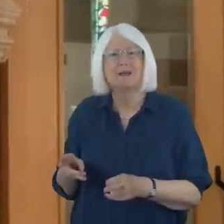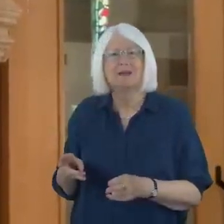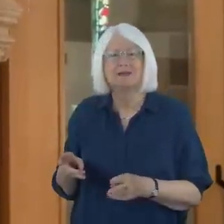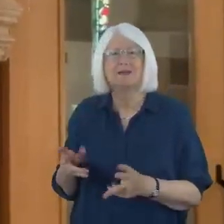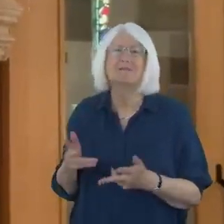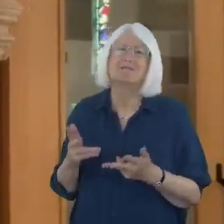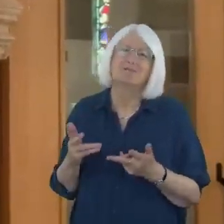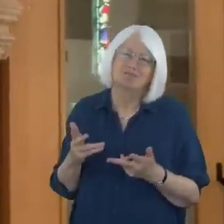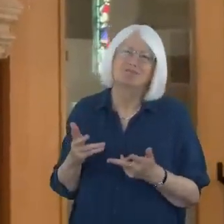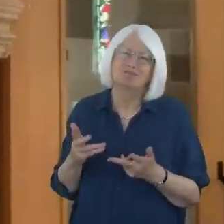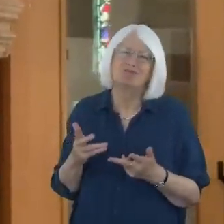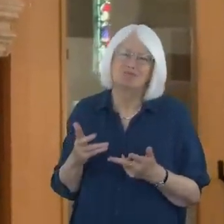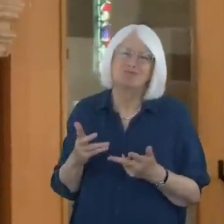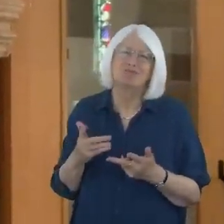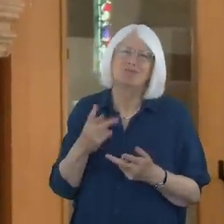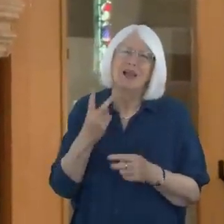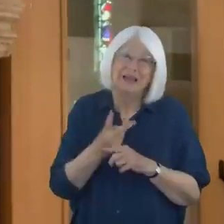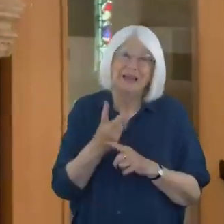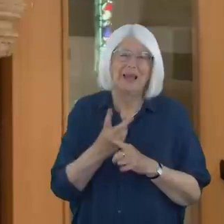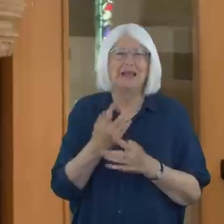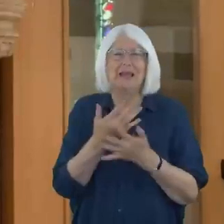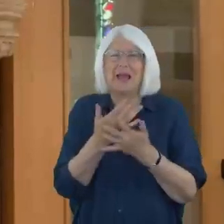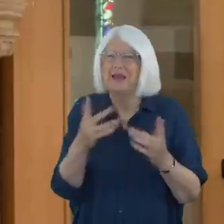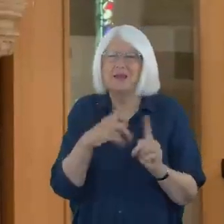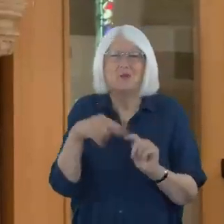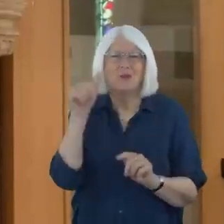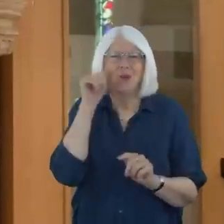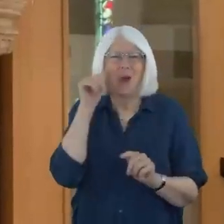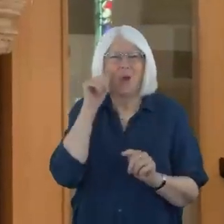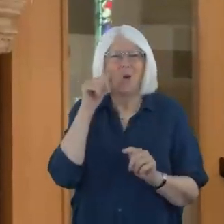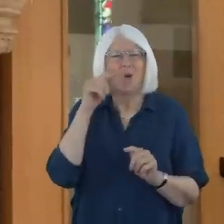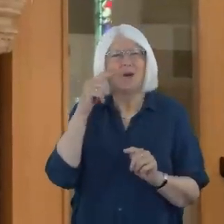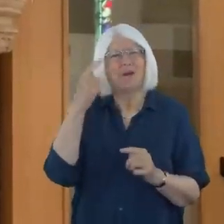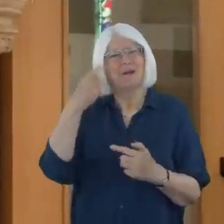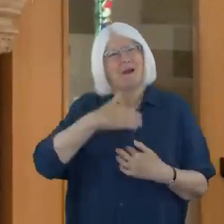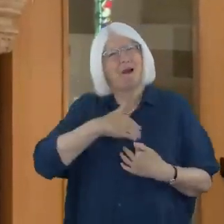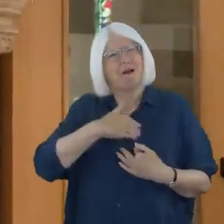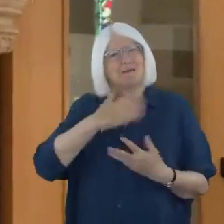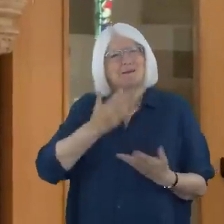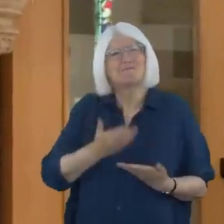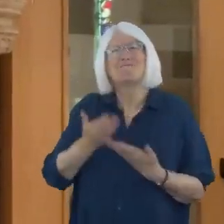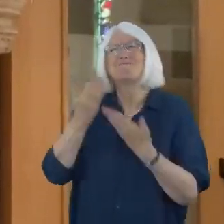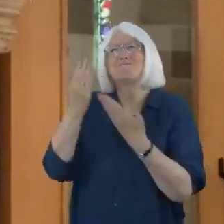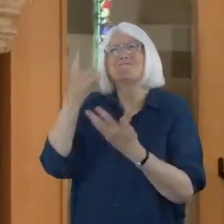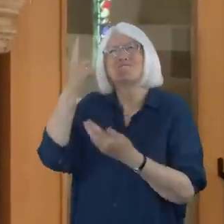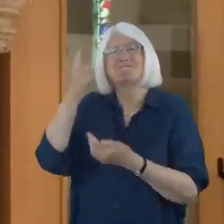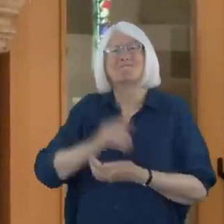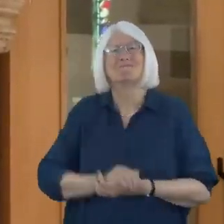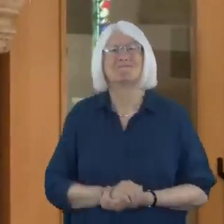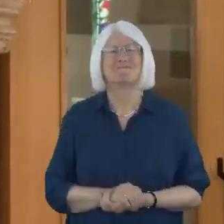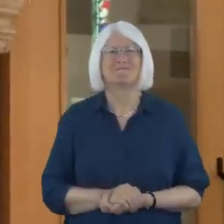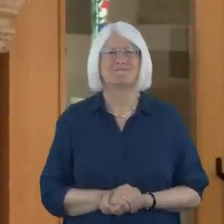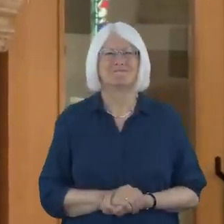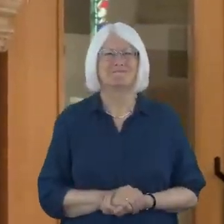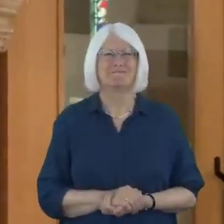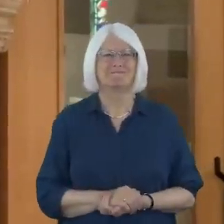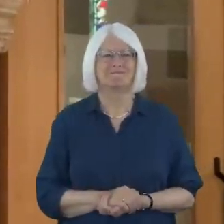one. And again, we bring to you the names of those we know.